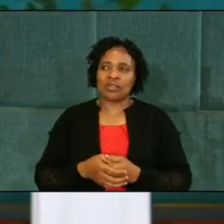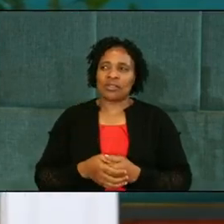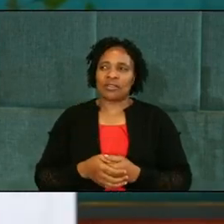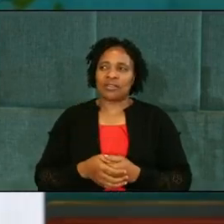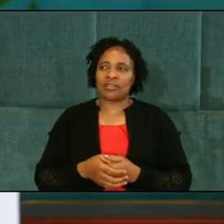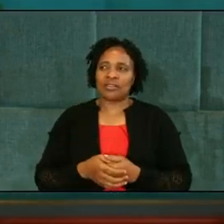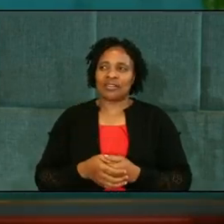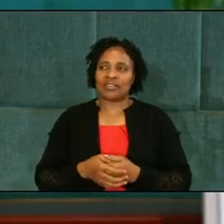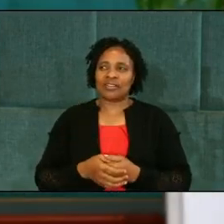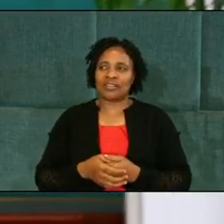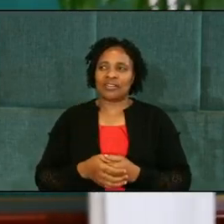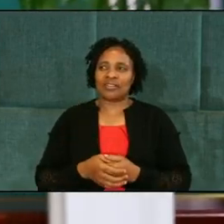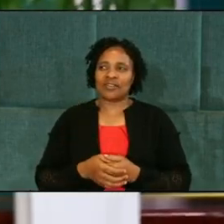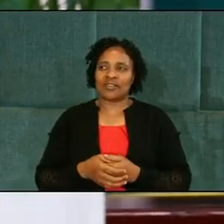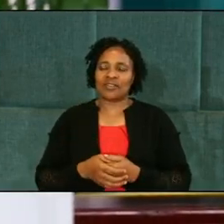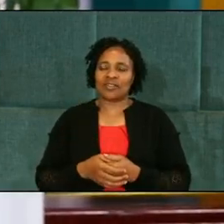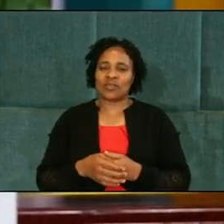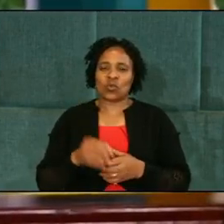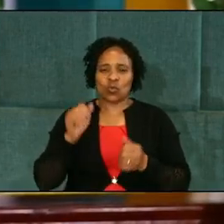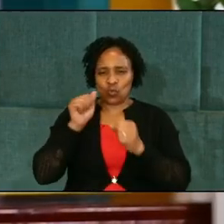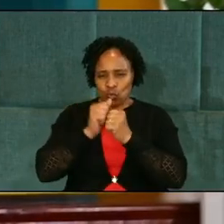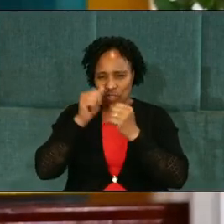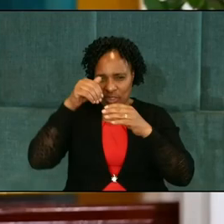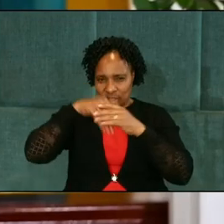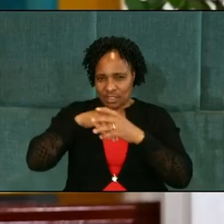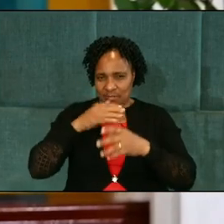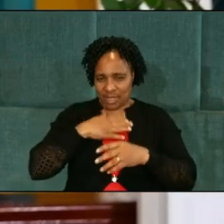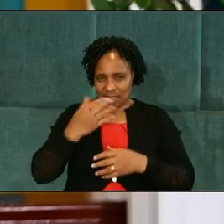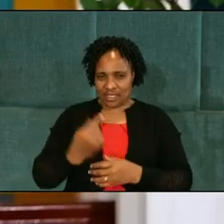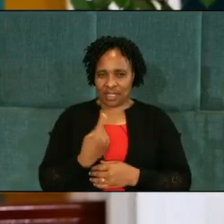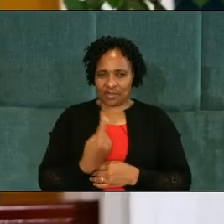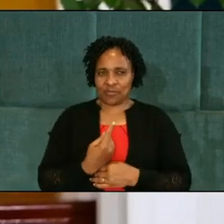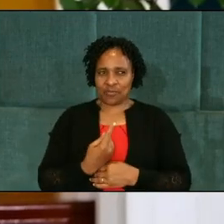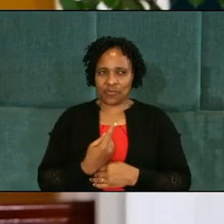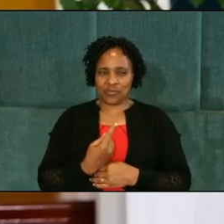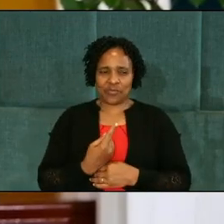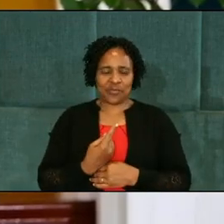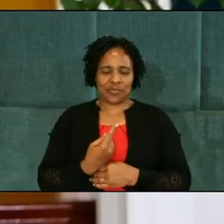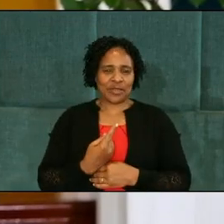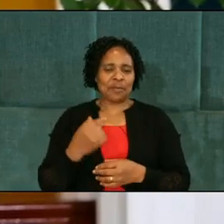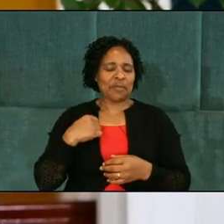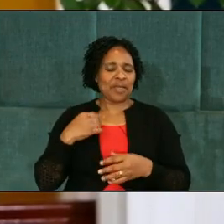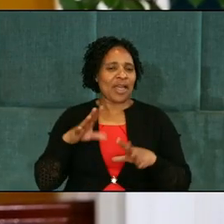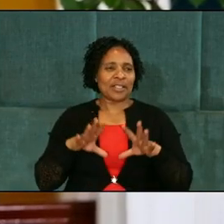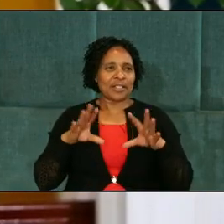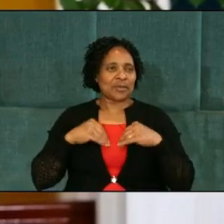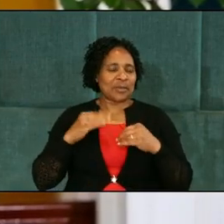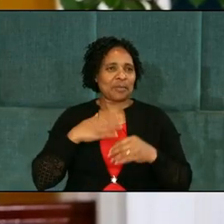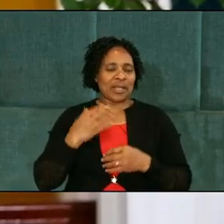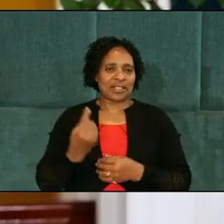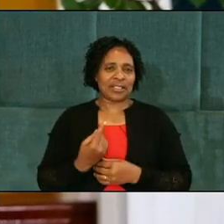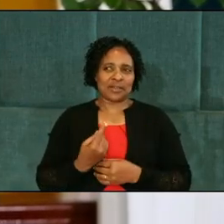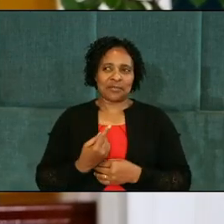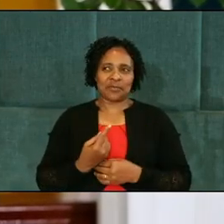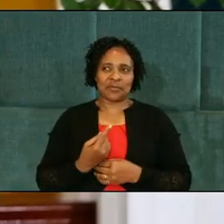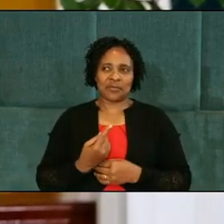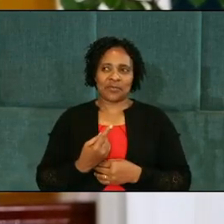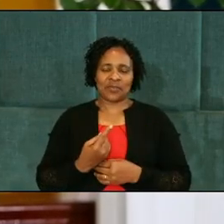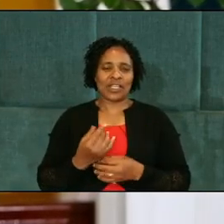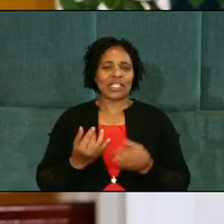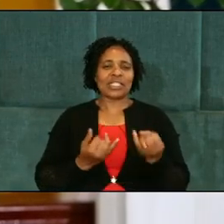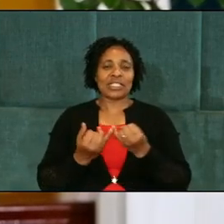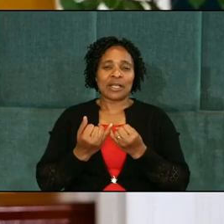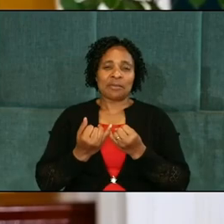very good, within myself. And I said to myself, the